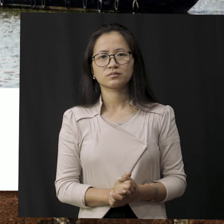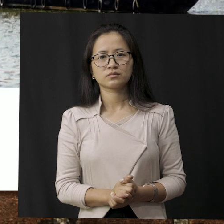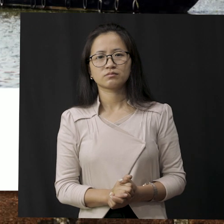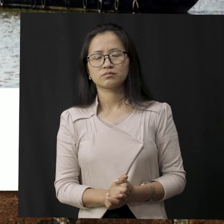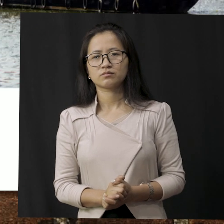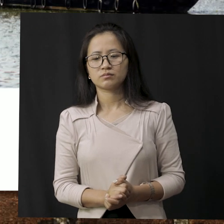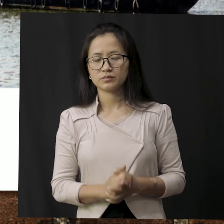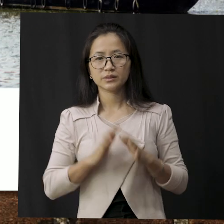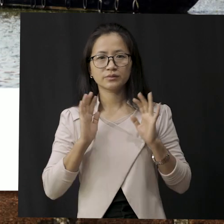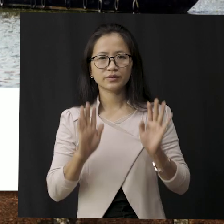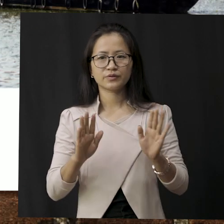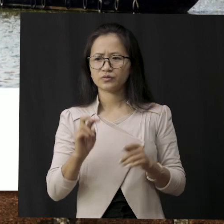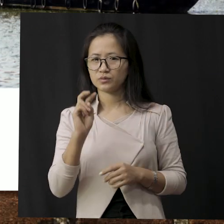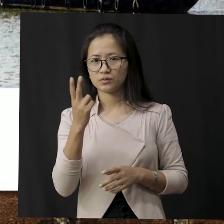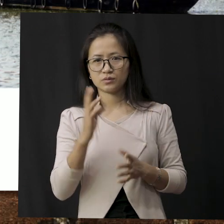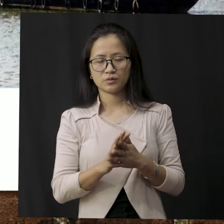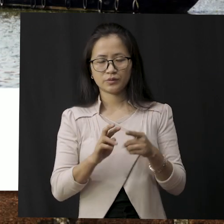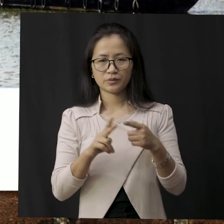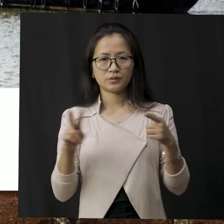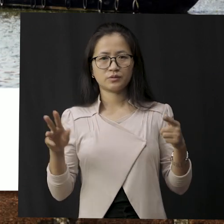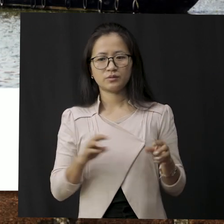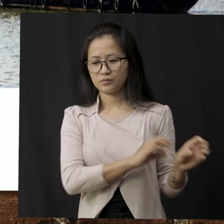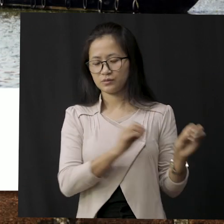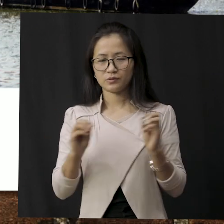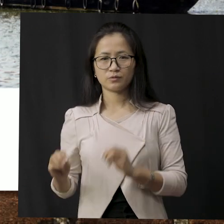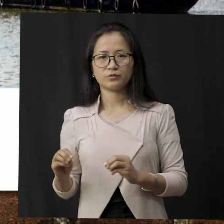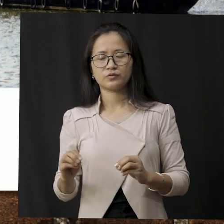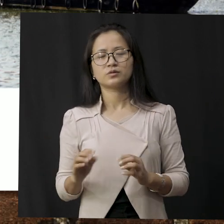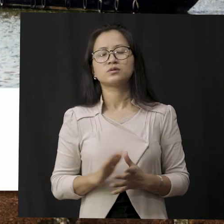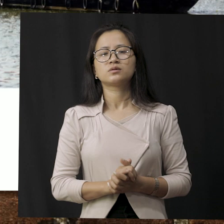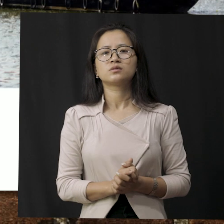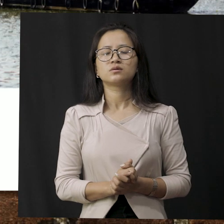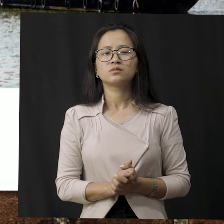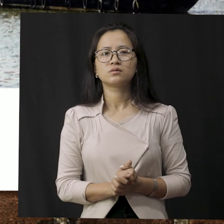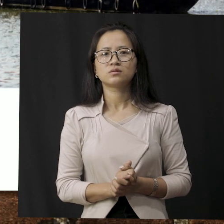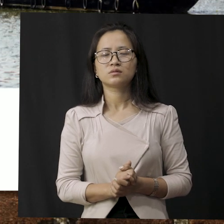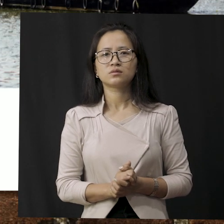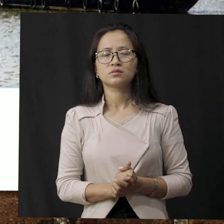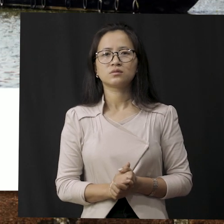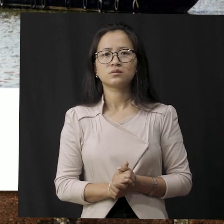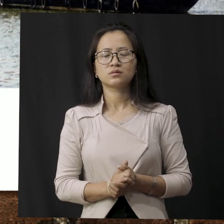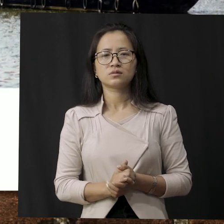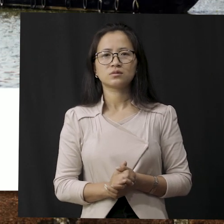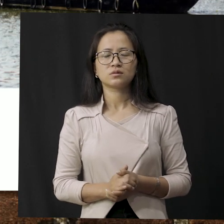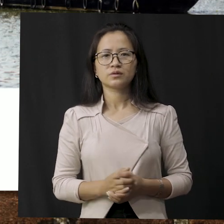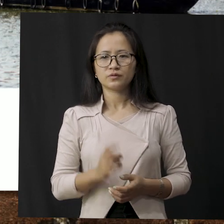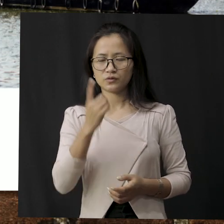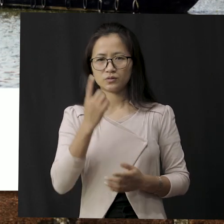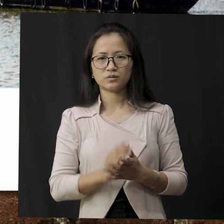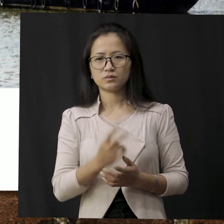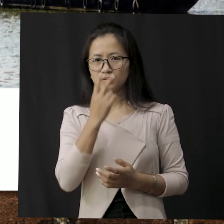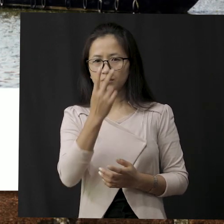Okay, so here we have different types of movable houses. Now, the first one here we see